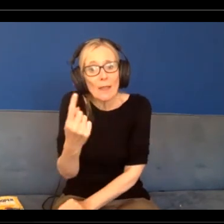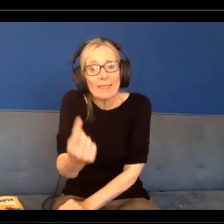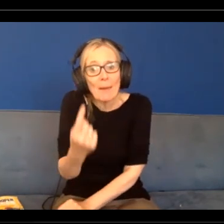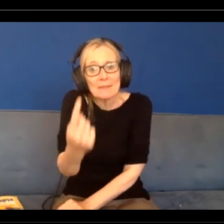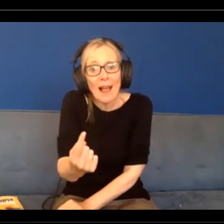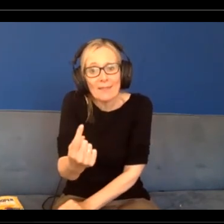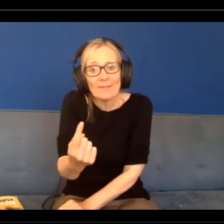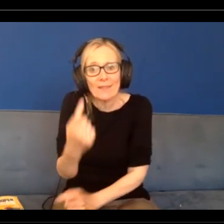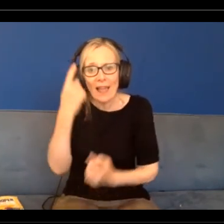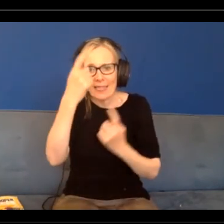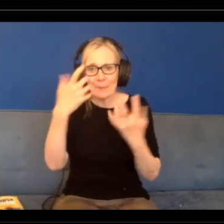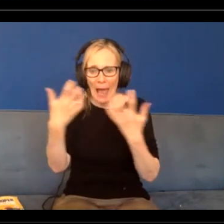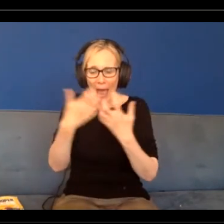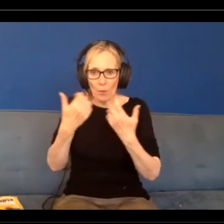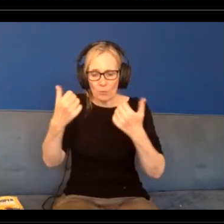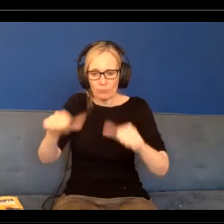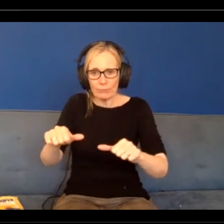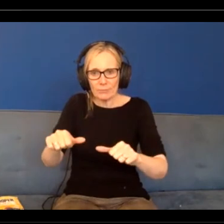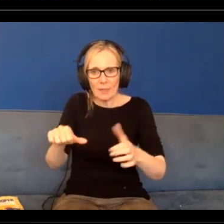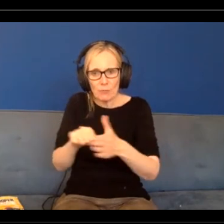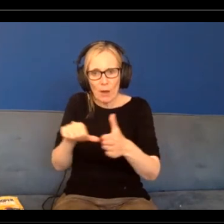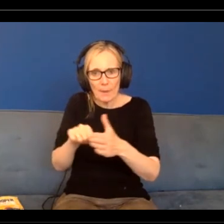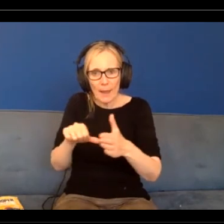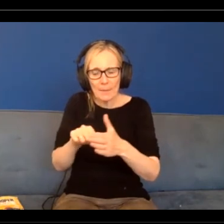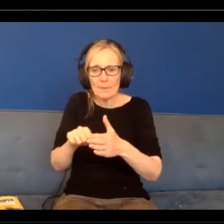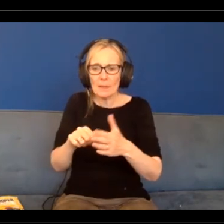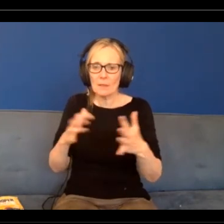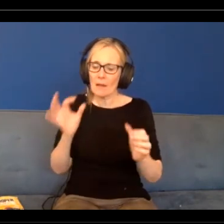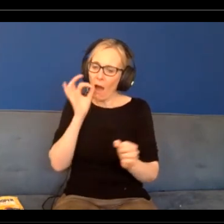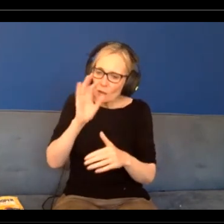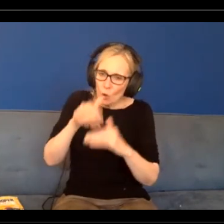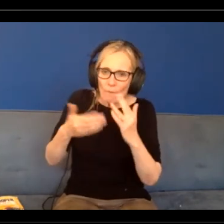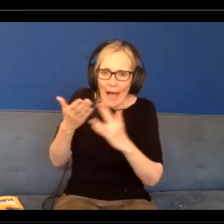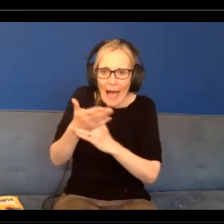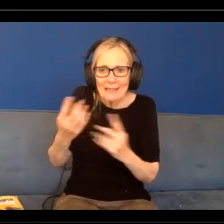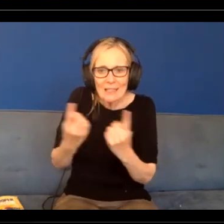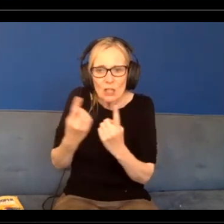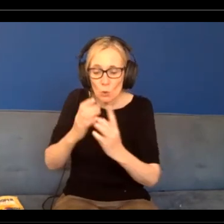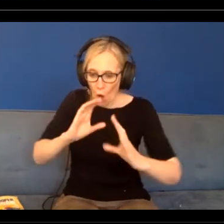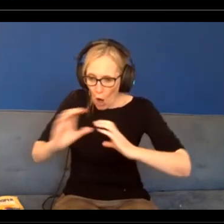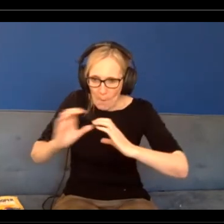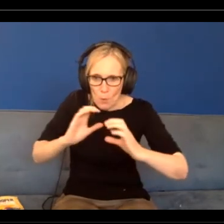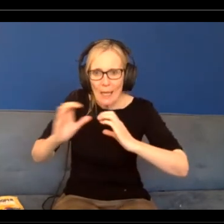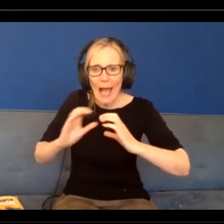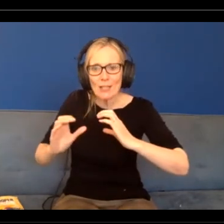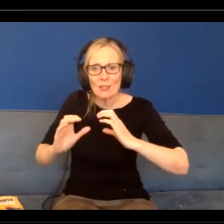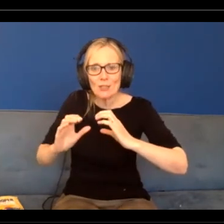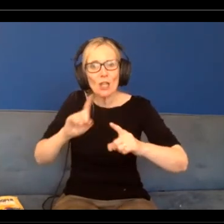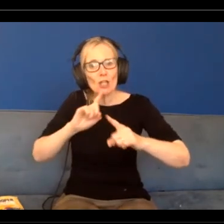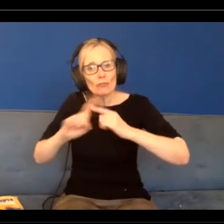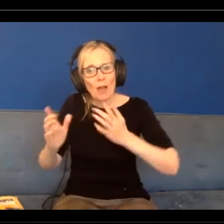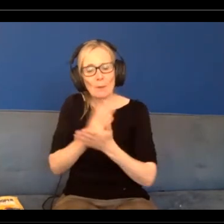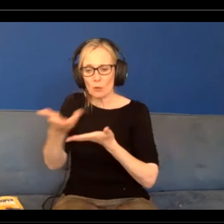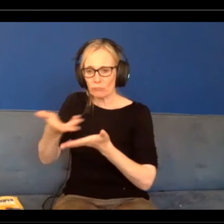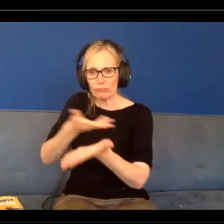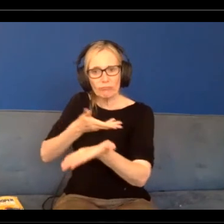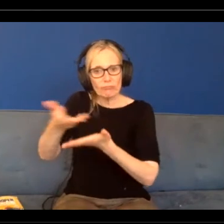communication and just talking about things, asking about access issues, and kind of trying to create an open dialogue about